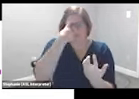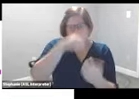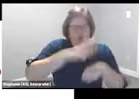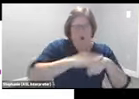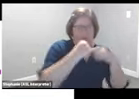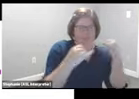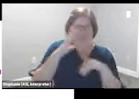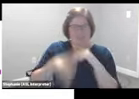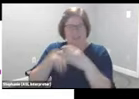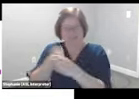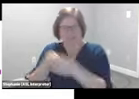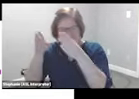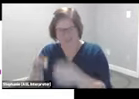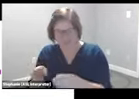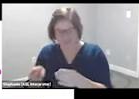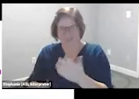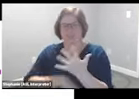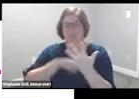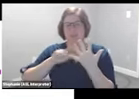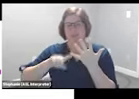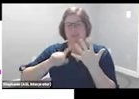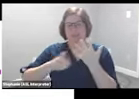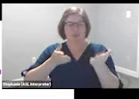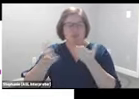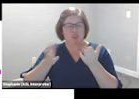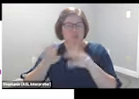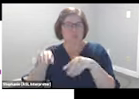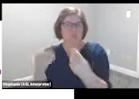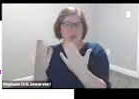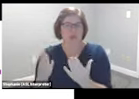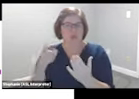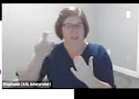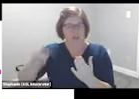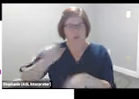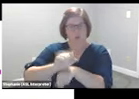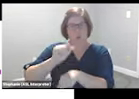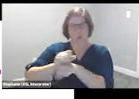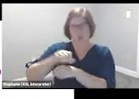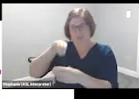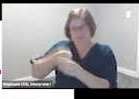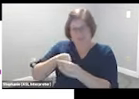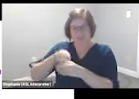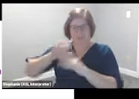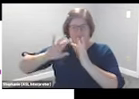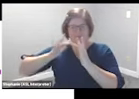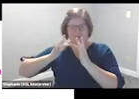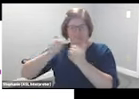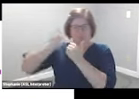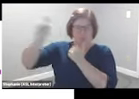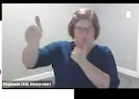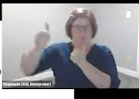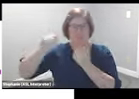education. Service providers are having to work remotely. They're dealing with accessibility challenges in COVID-affected